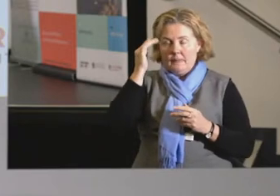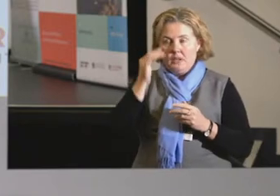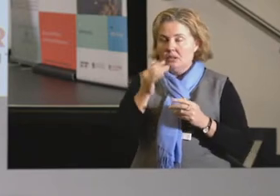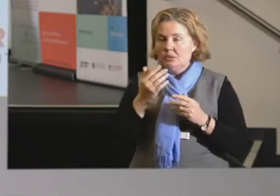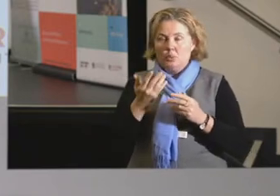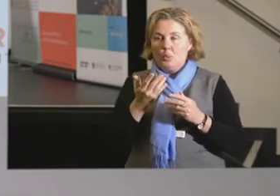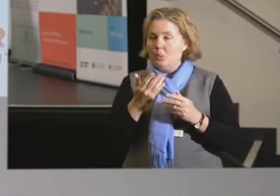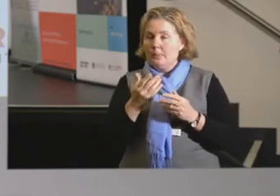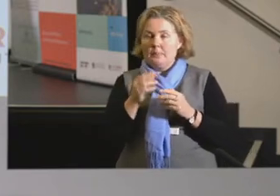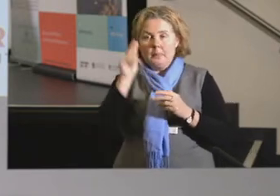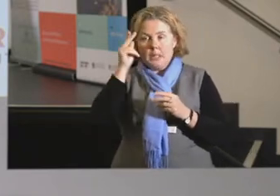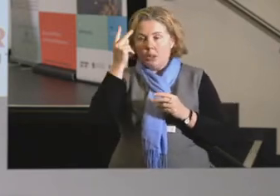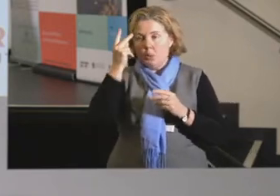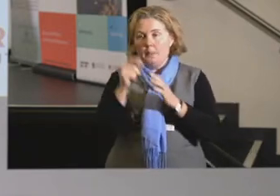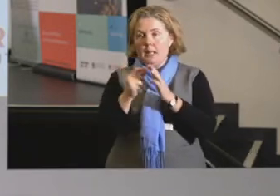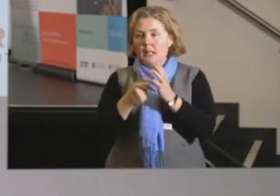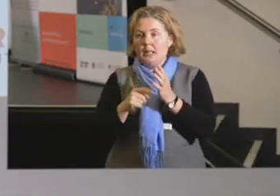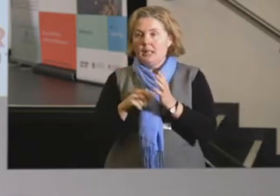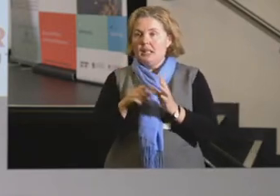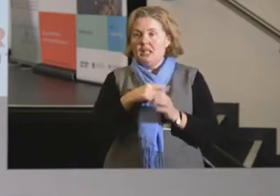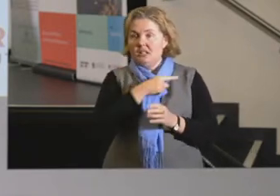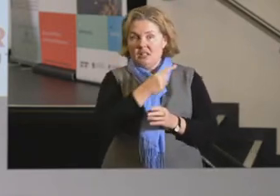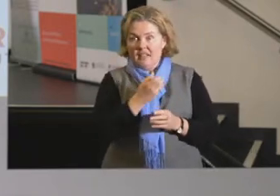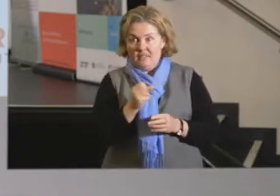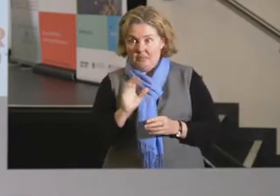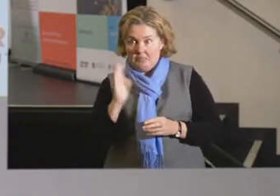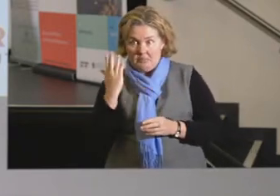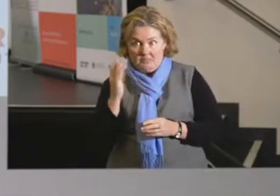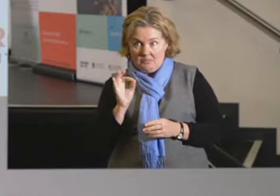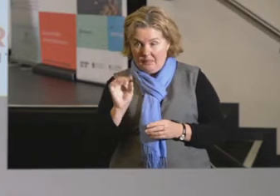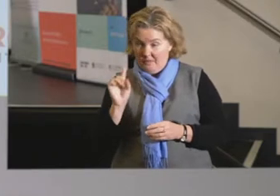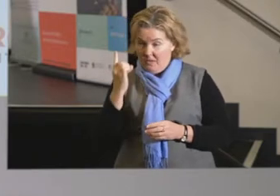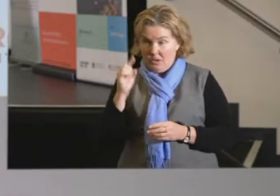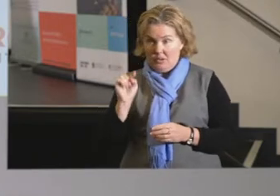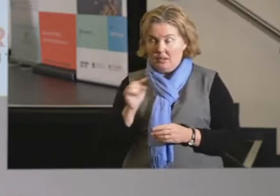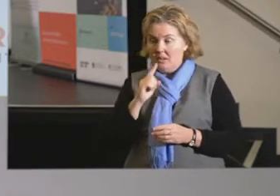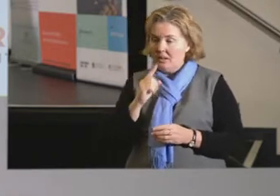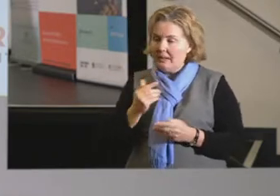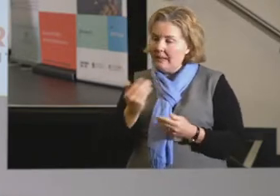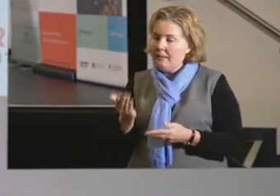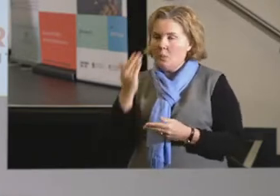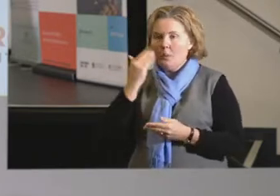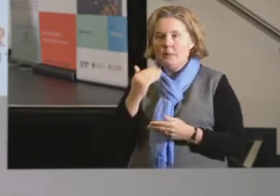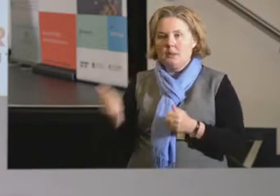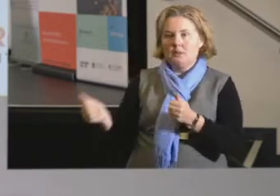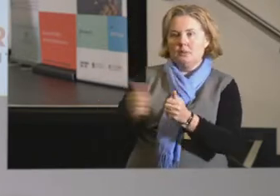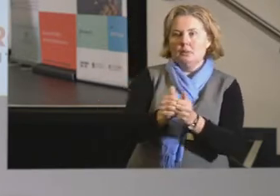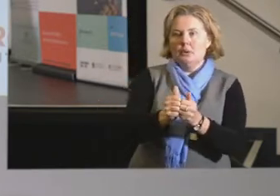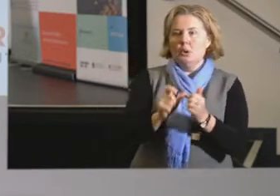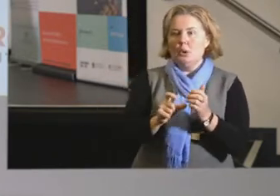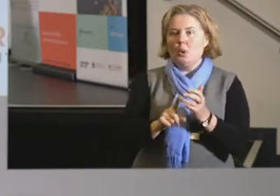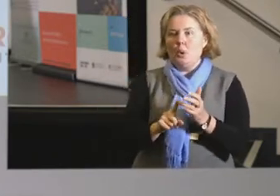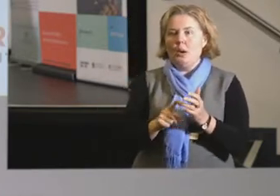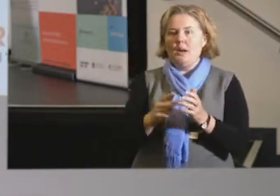movement has given them. The right to actually be co-architects, co-builders of